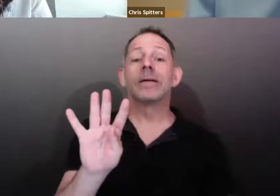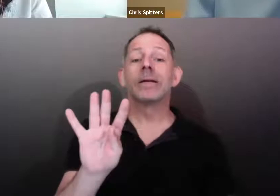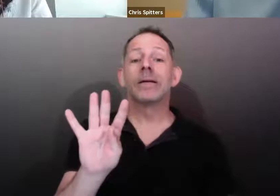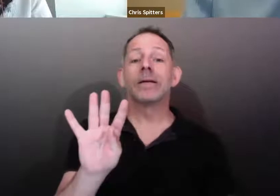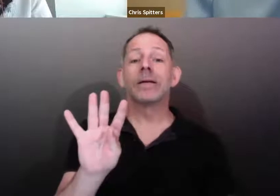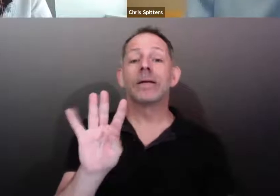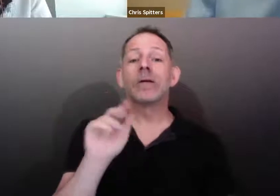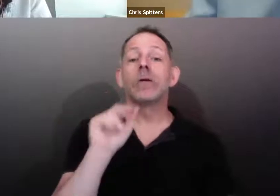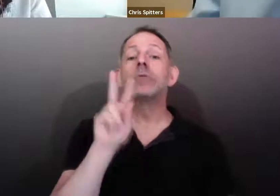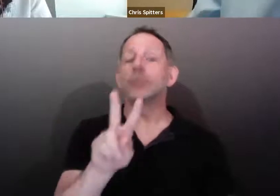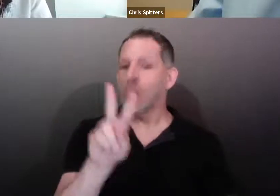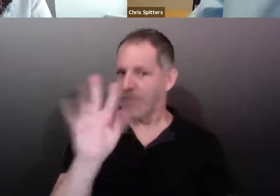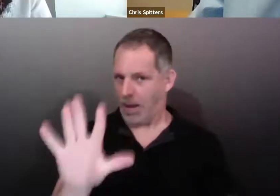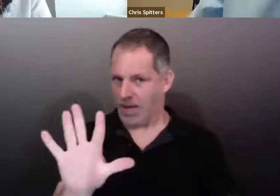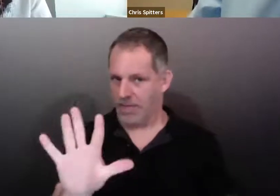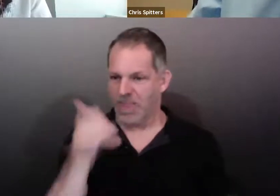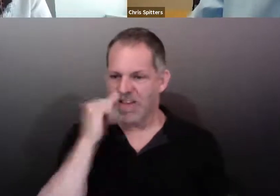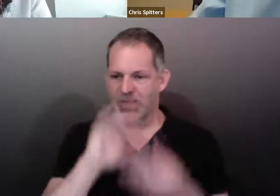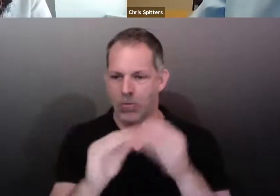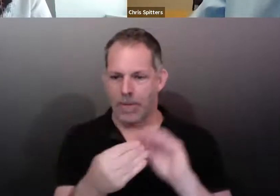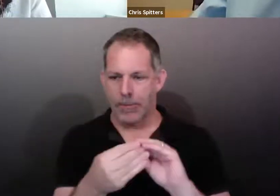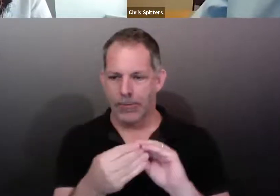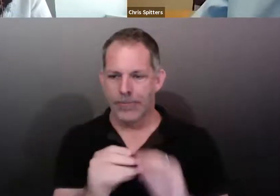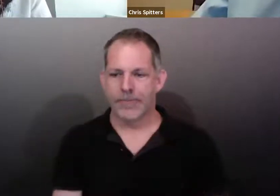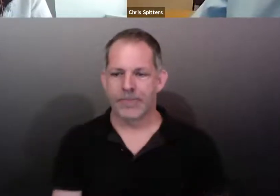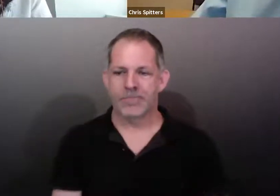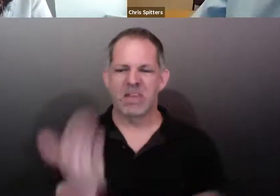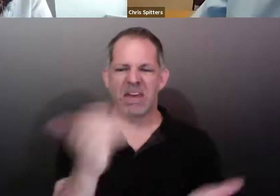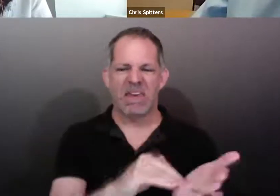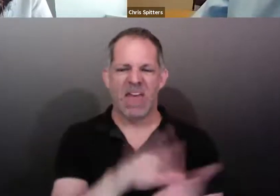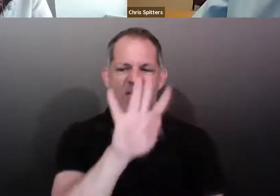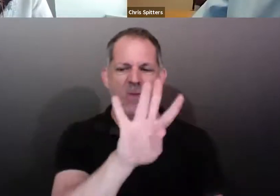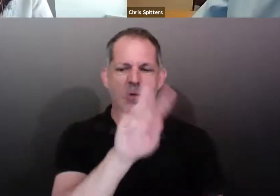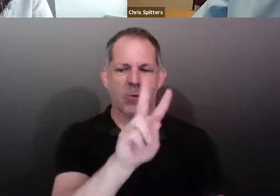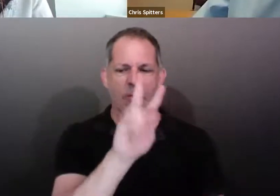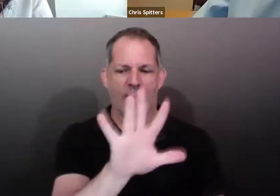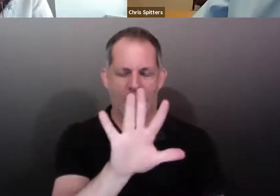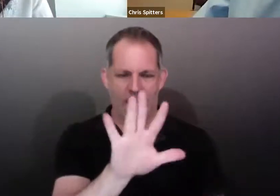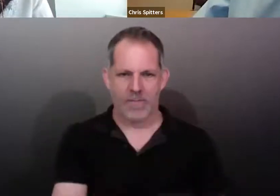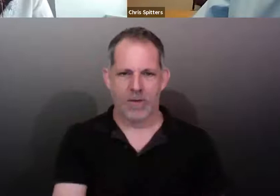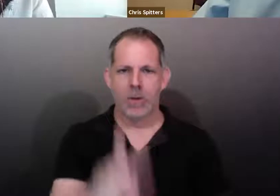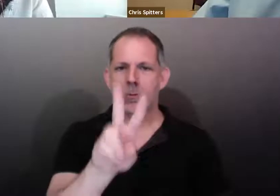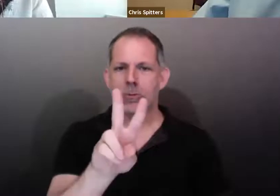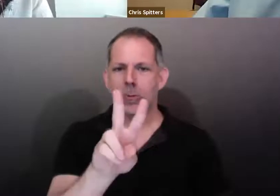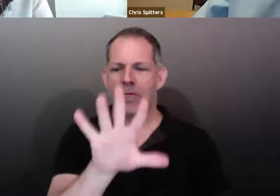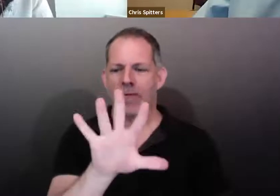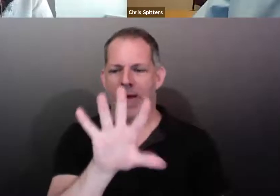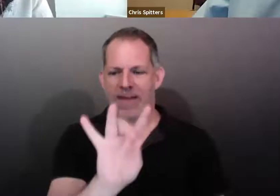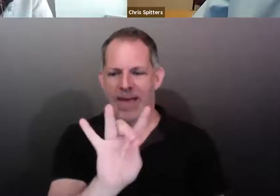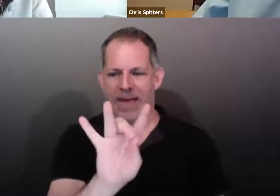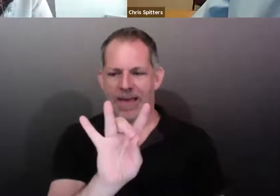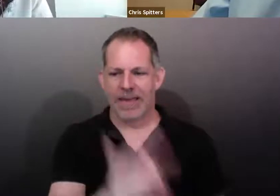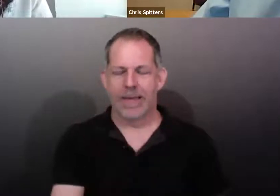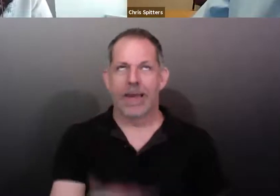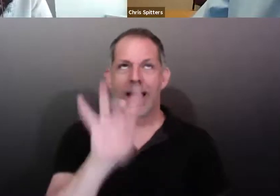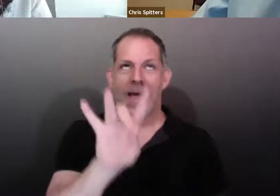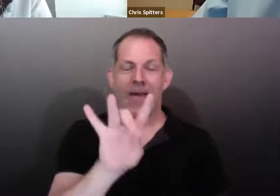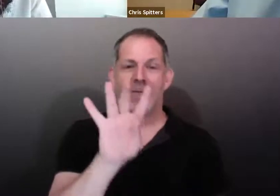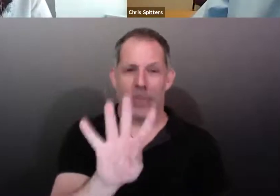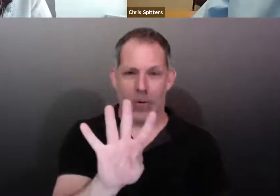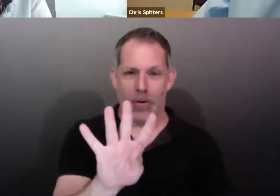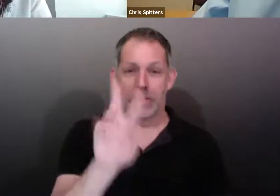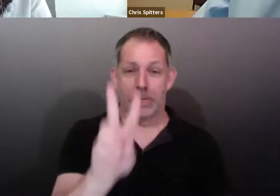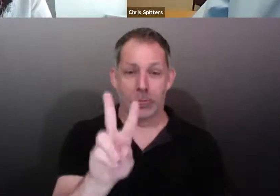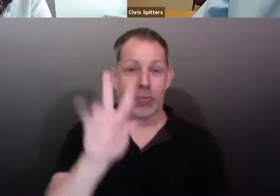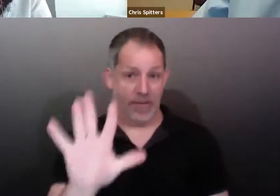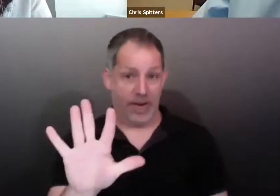425-258-8425. This phone line will be staffed from Mondays through Fridays from 8:30 a.m. until 4:30 p.m., but you can leave a